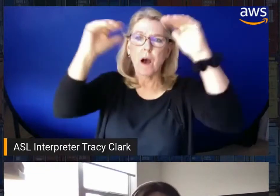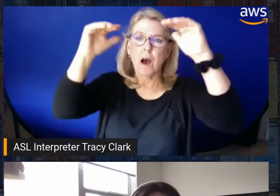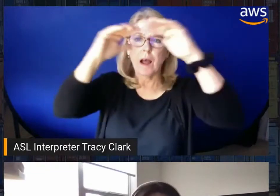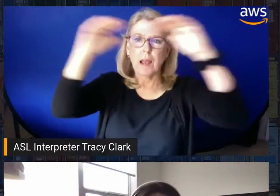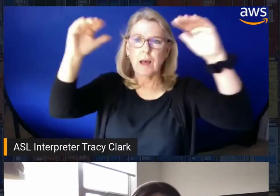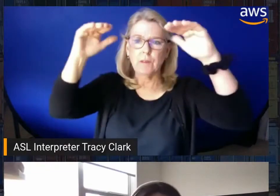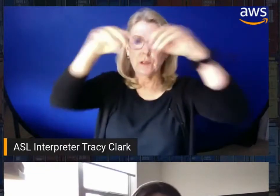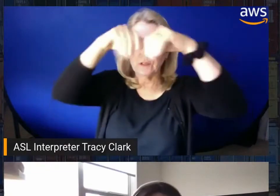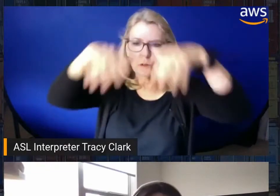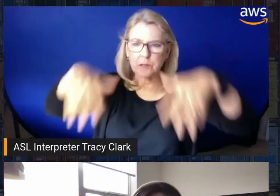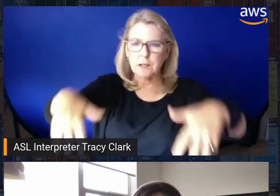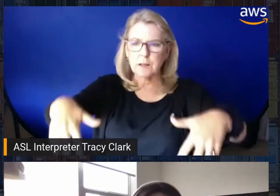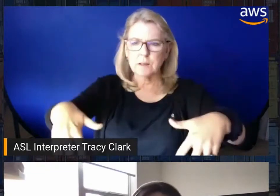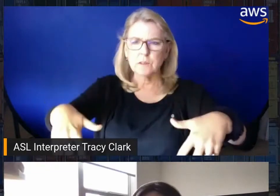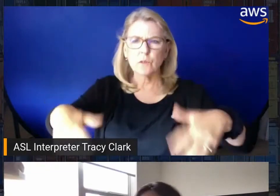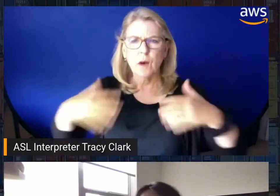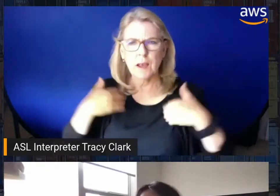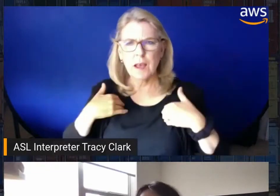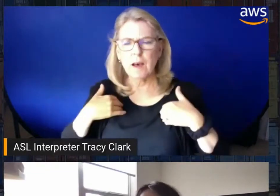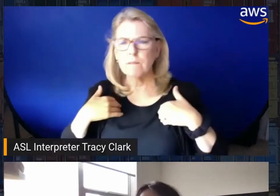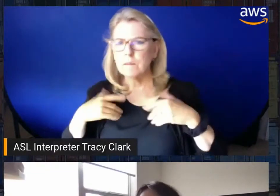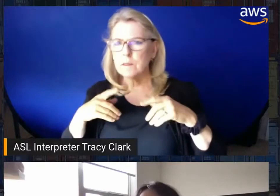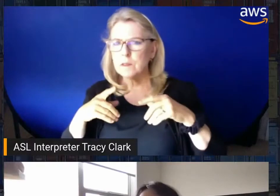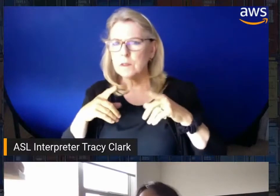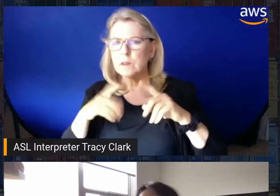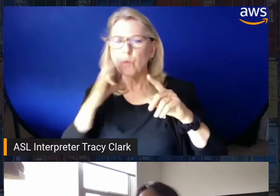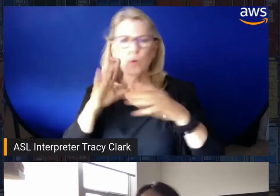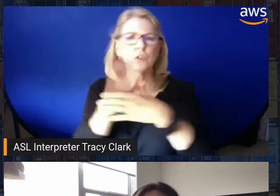a screen that I have shared.